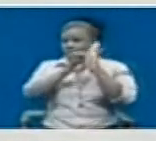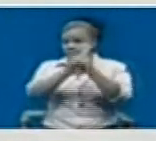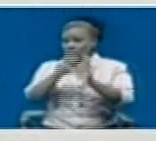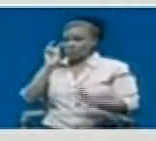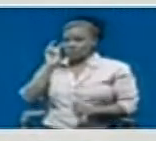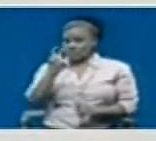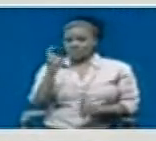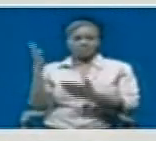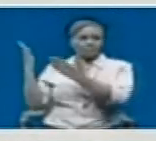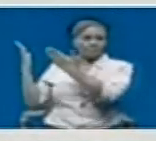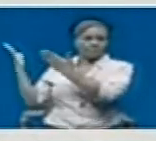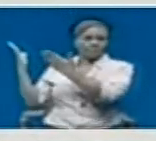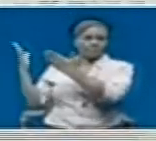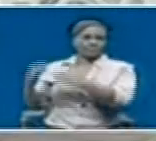them.